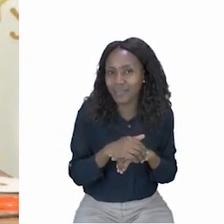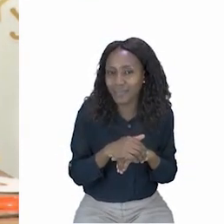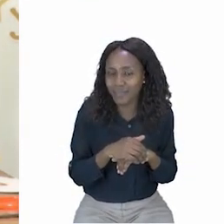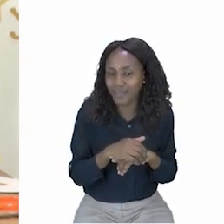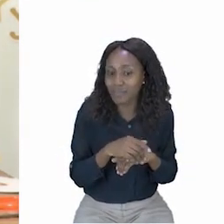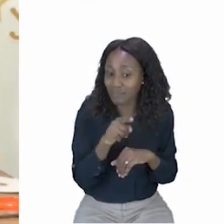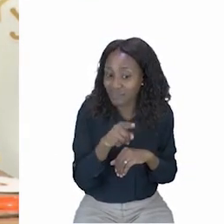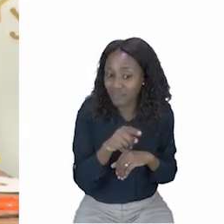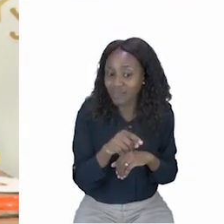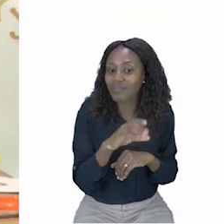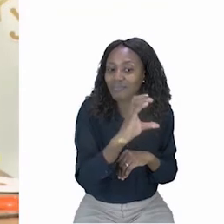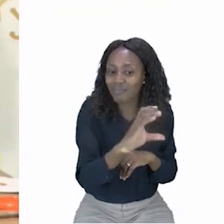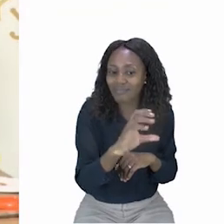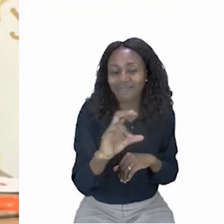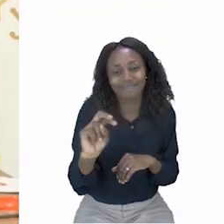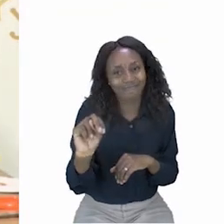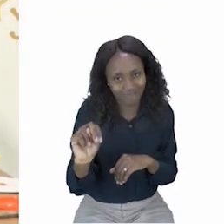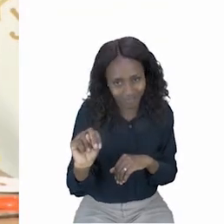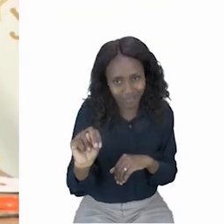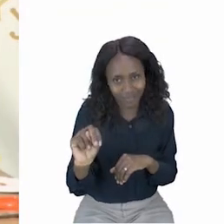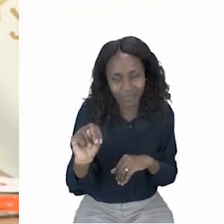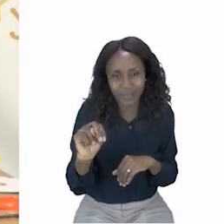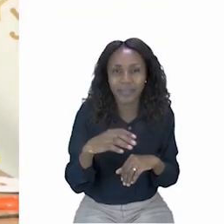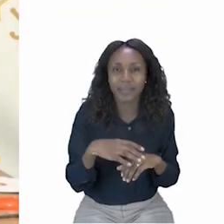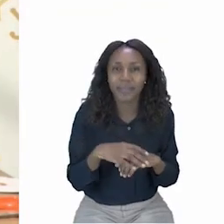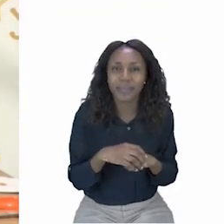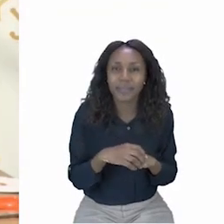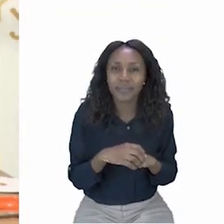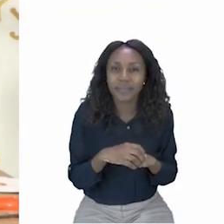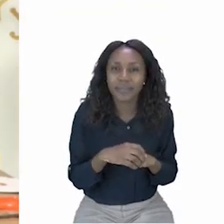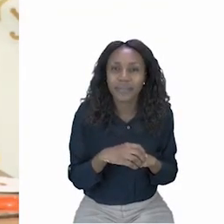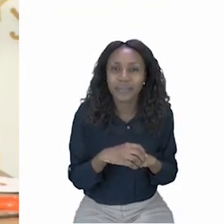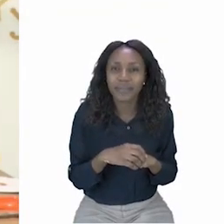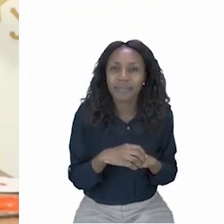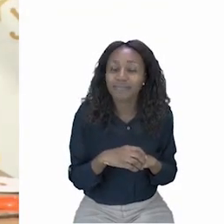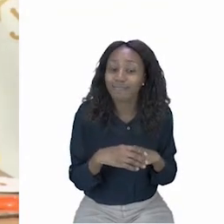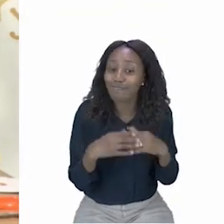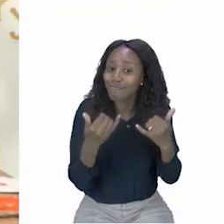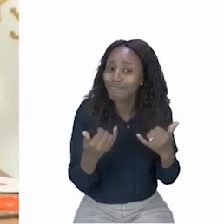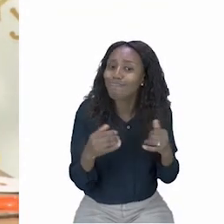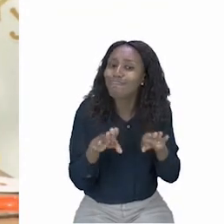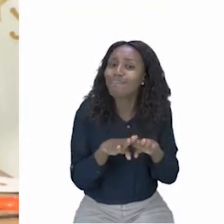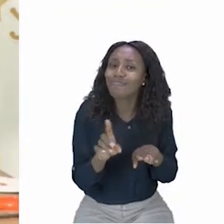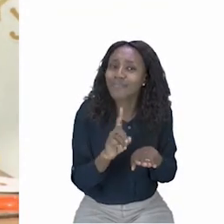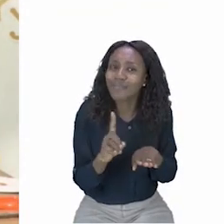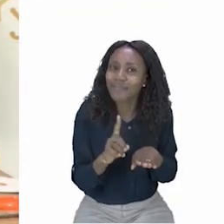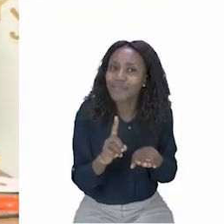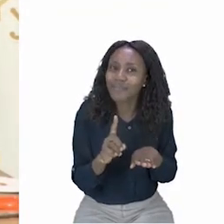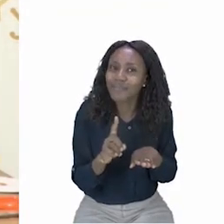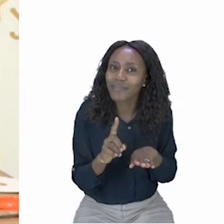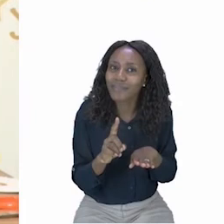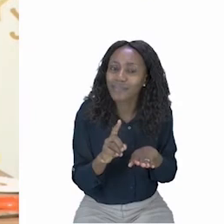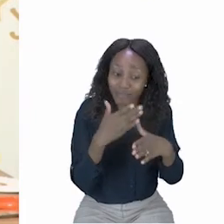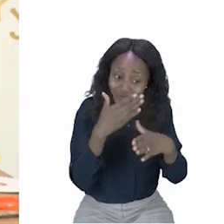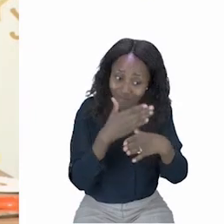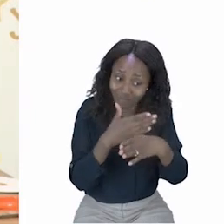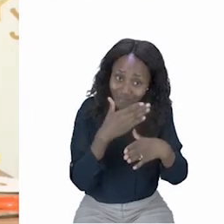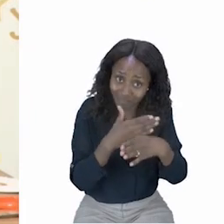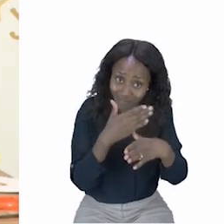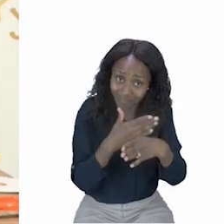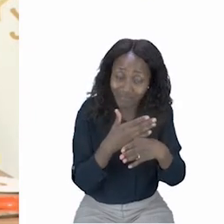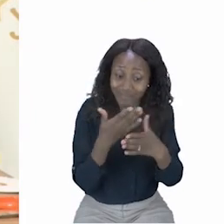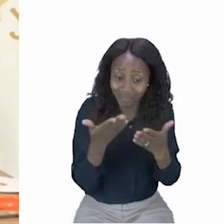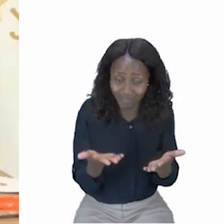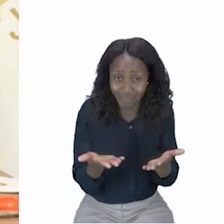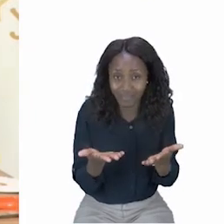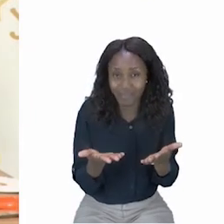a common noun. Now, you are going to do the following exercise.